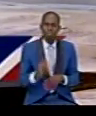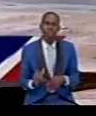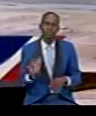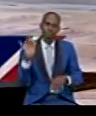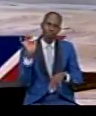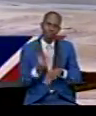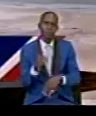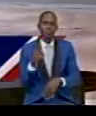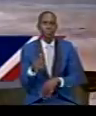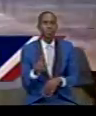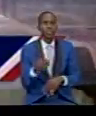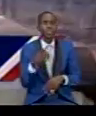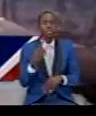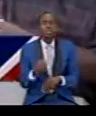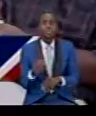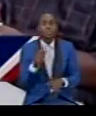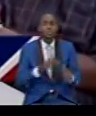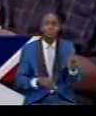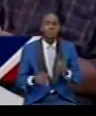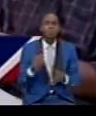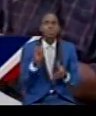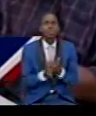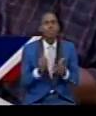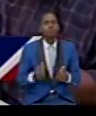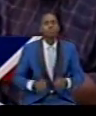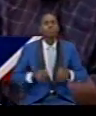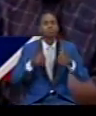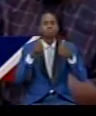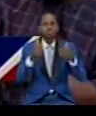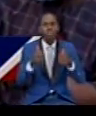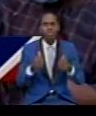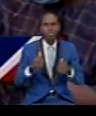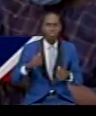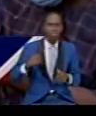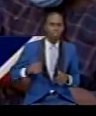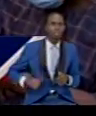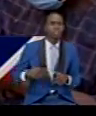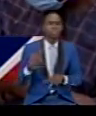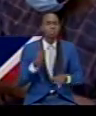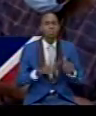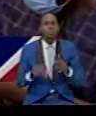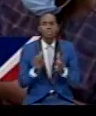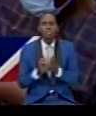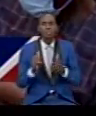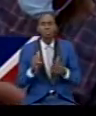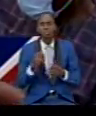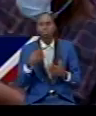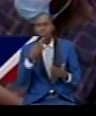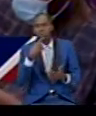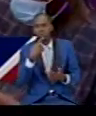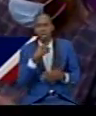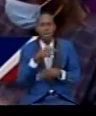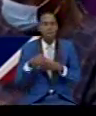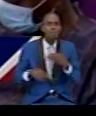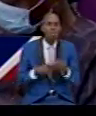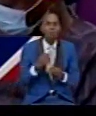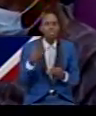the people that promoted circumcision and the people that spoke about the